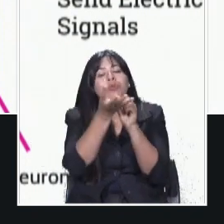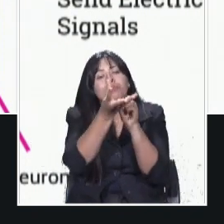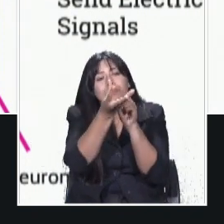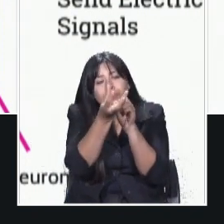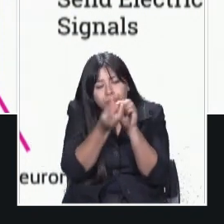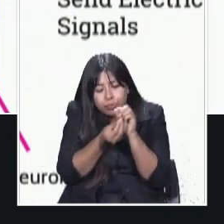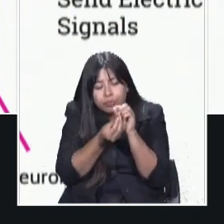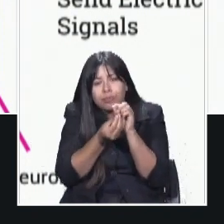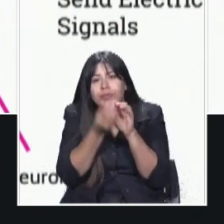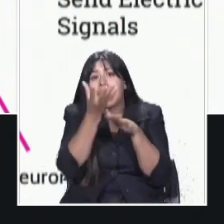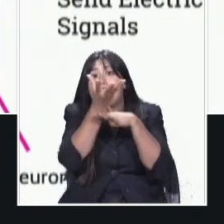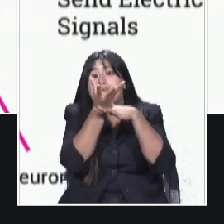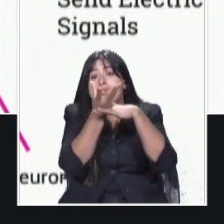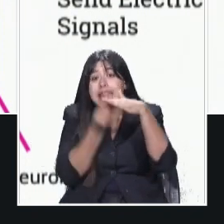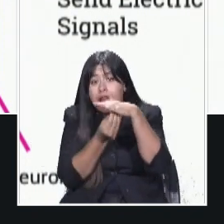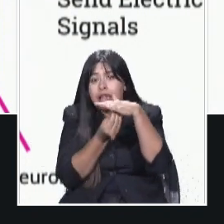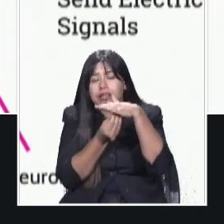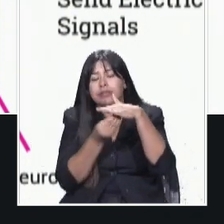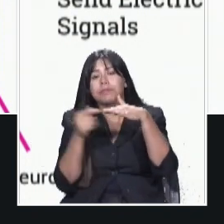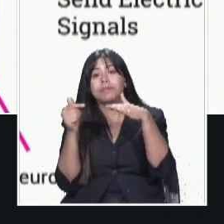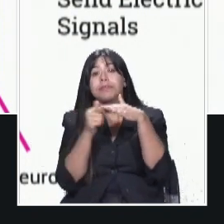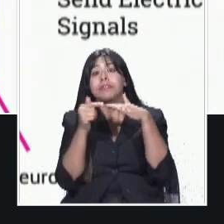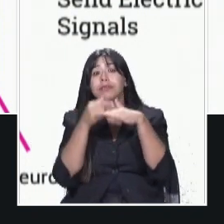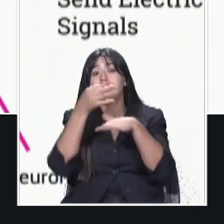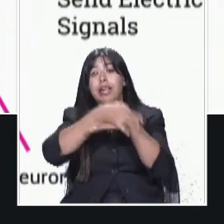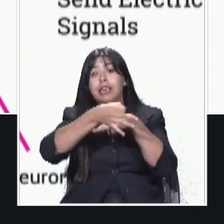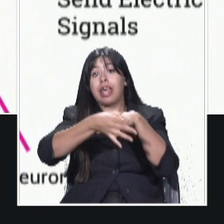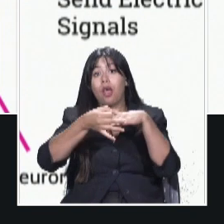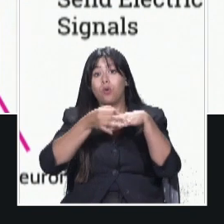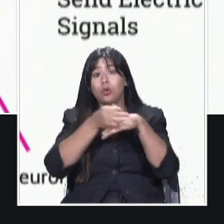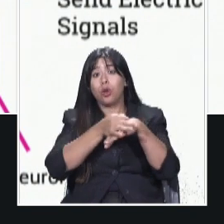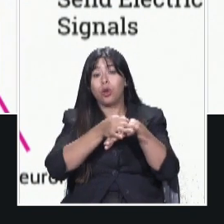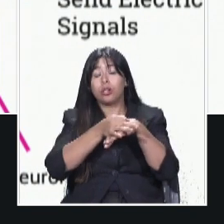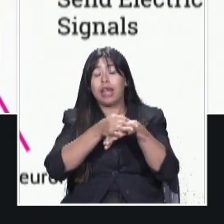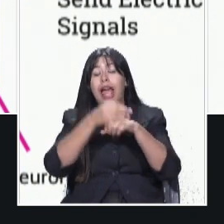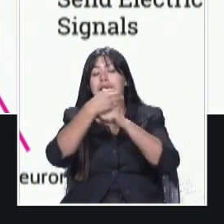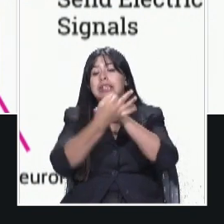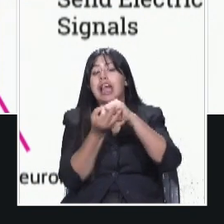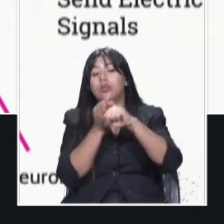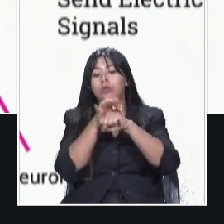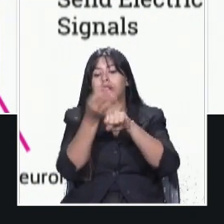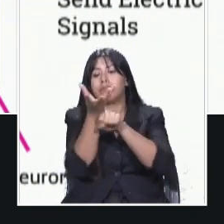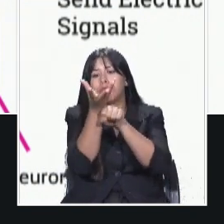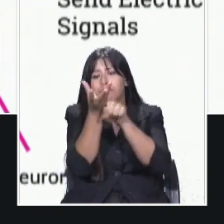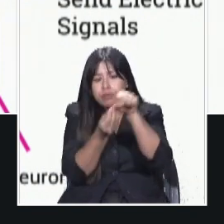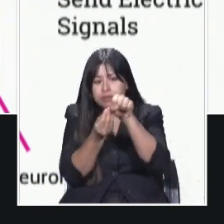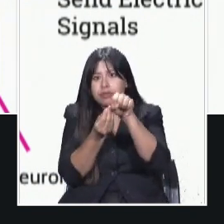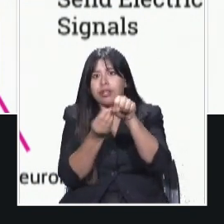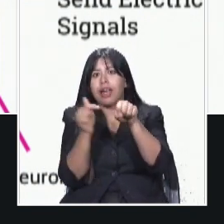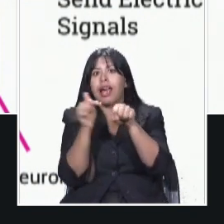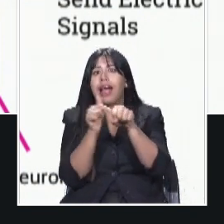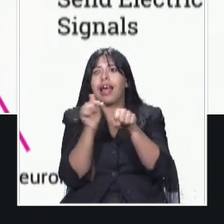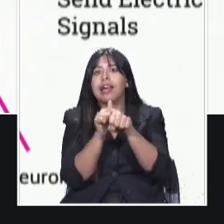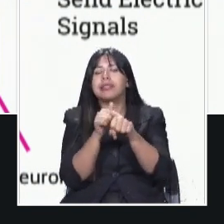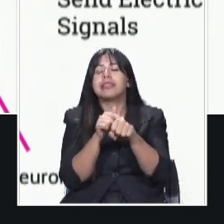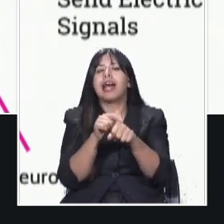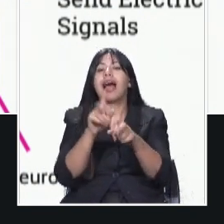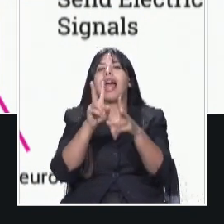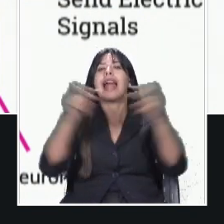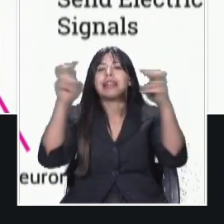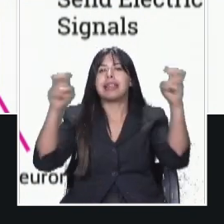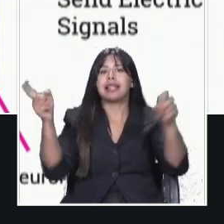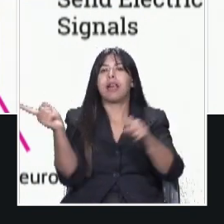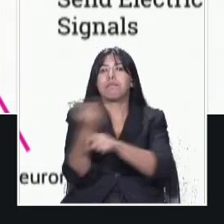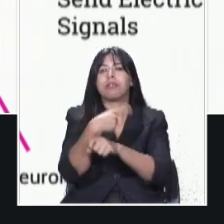will generate a tiny bit of electrical signal. And this tiny bit of electrical signal goes to the brain of the dog, and the dog is able to